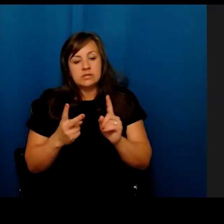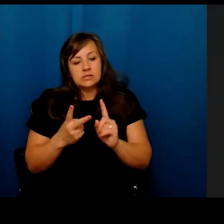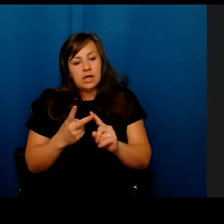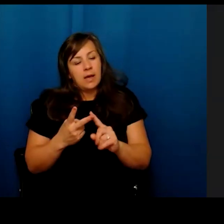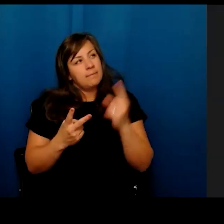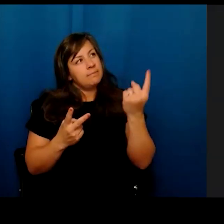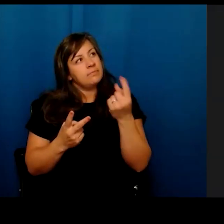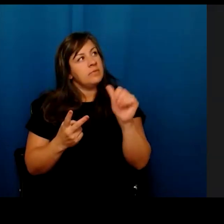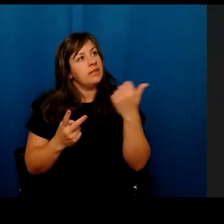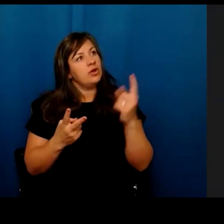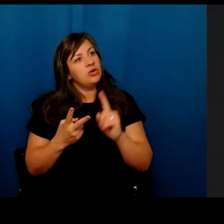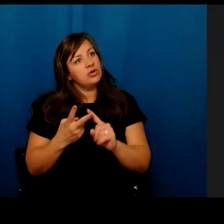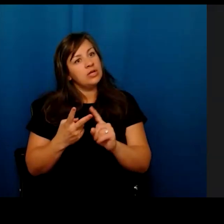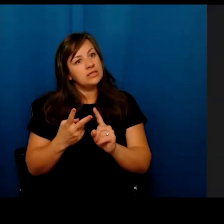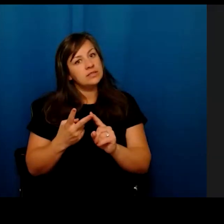I